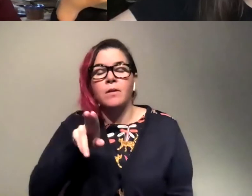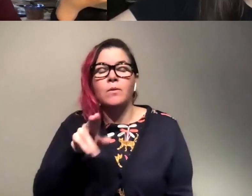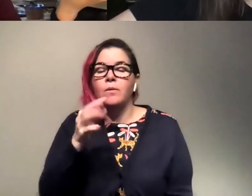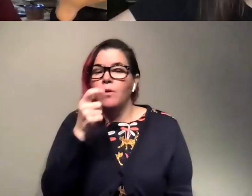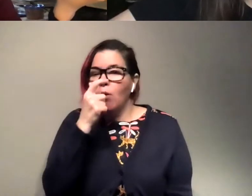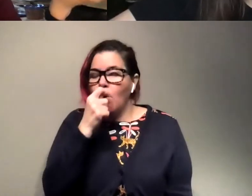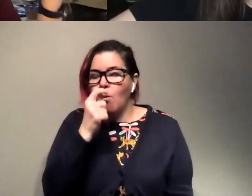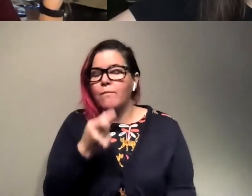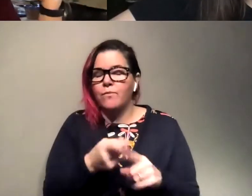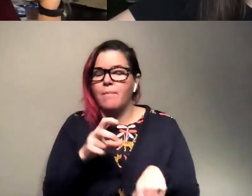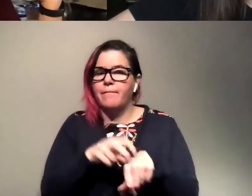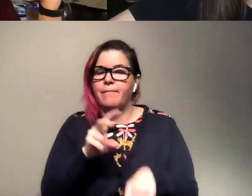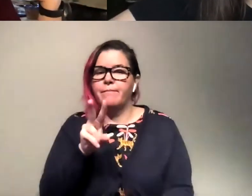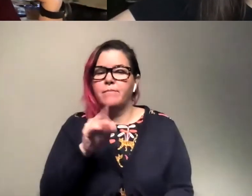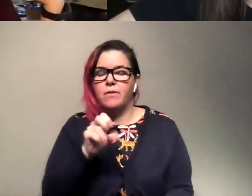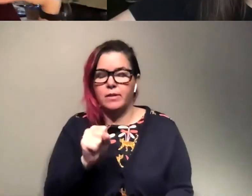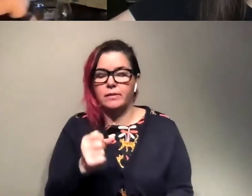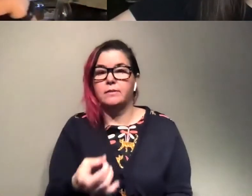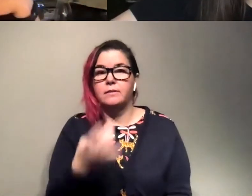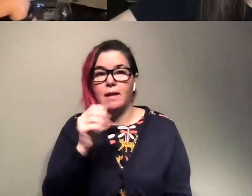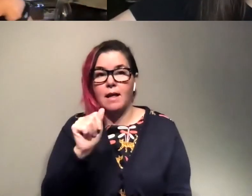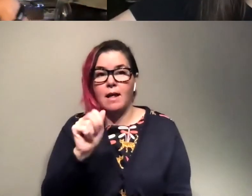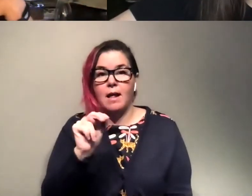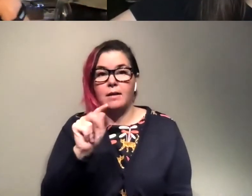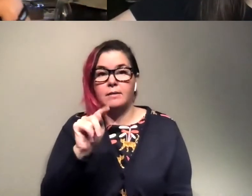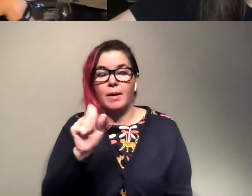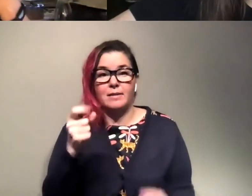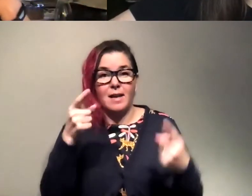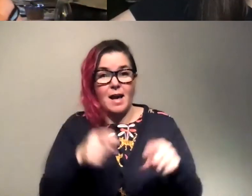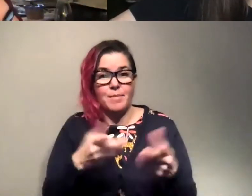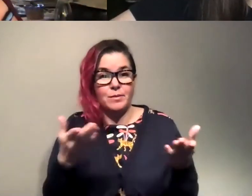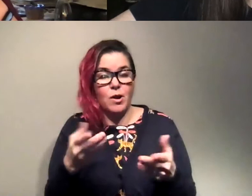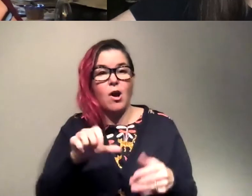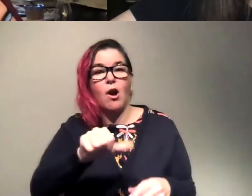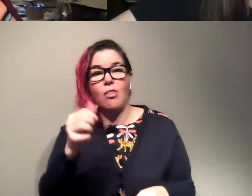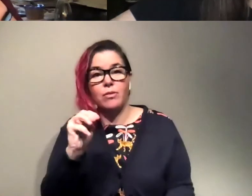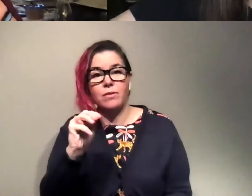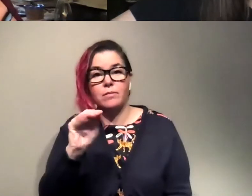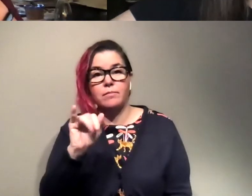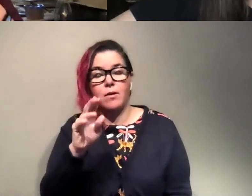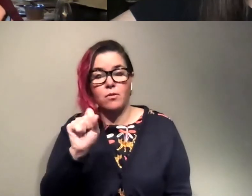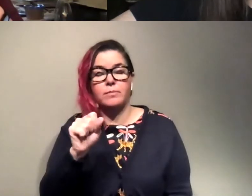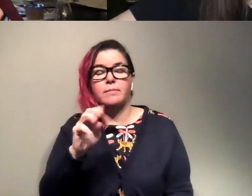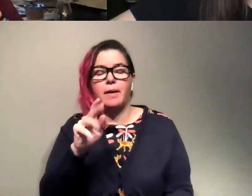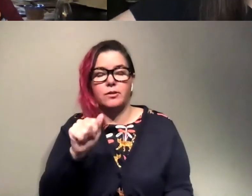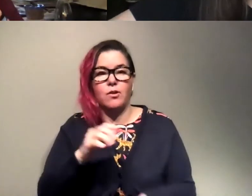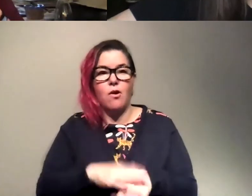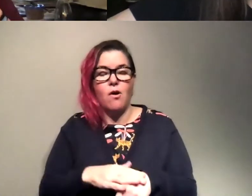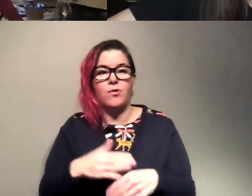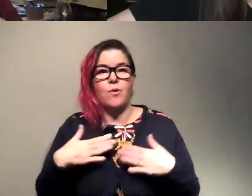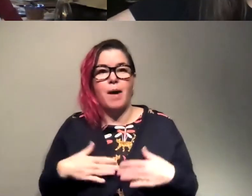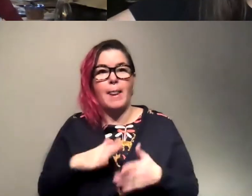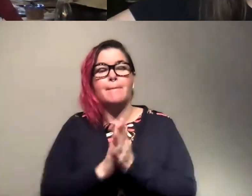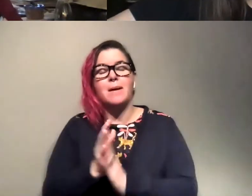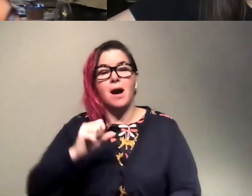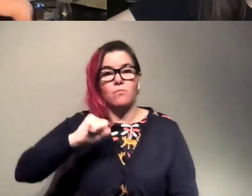by a virus and take antibiotics is that you can cause other microbes that are on your body, bacteria, to become resistant. And so that's why